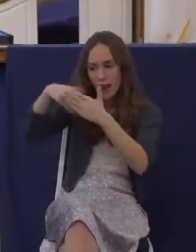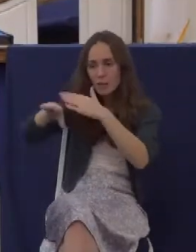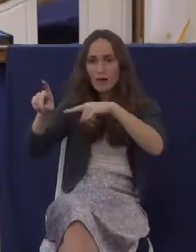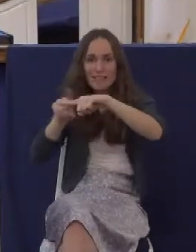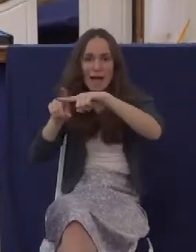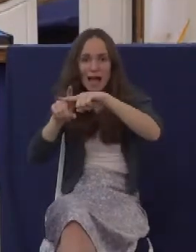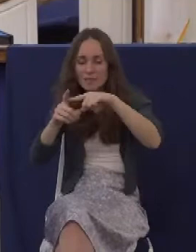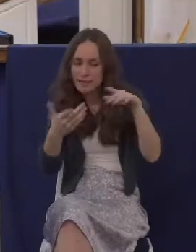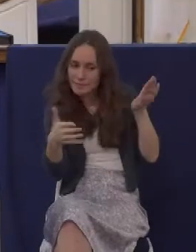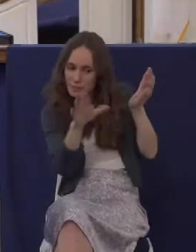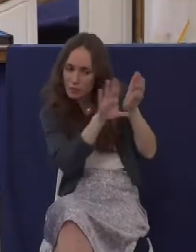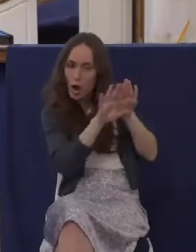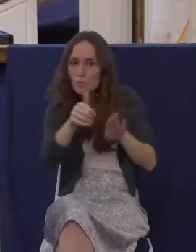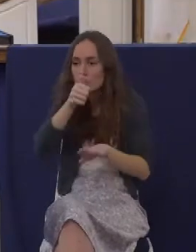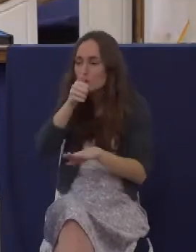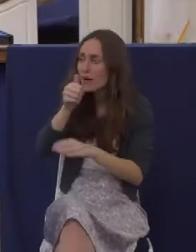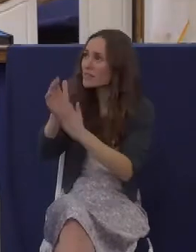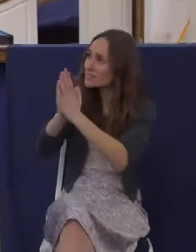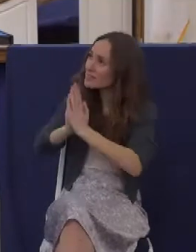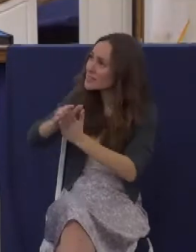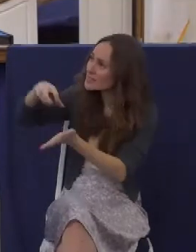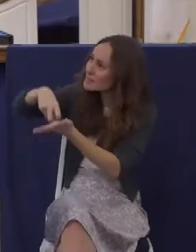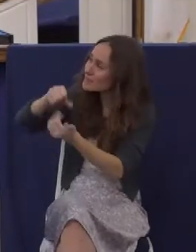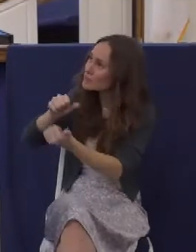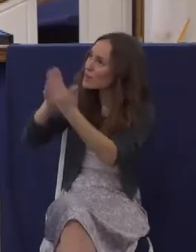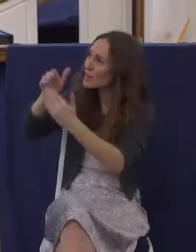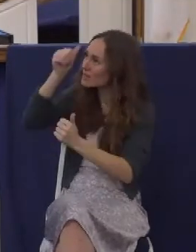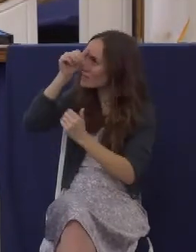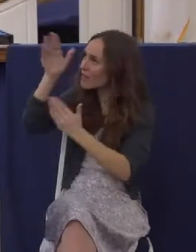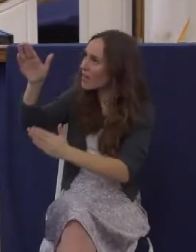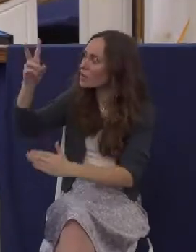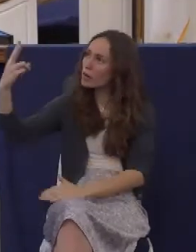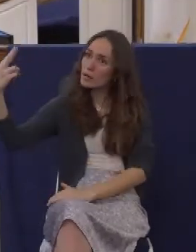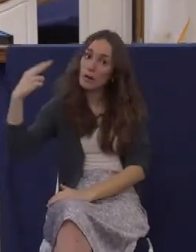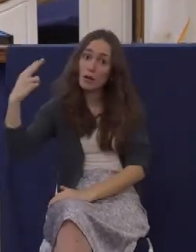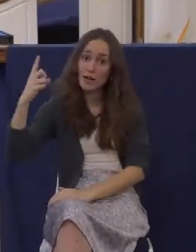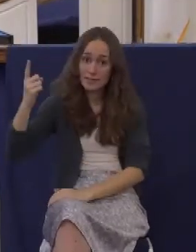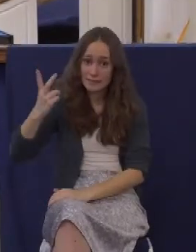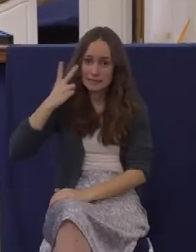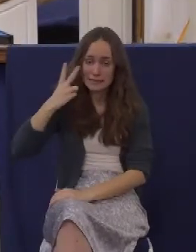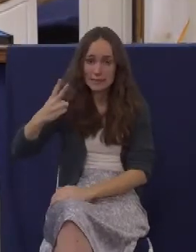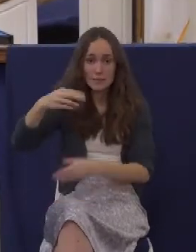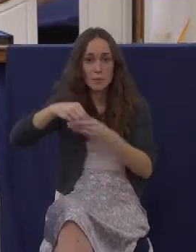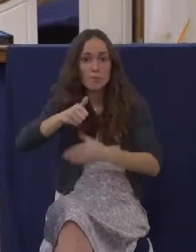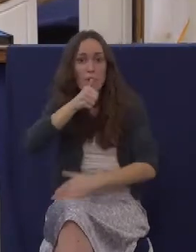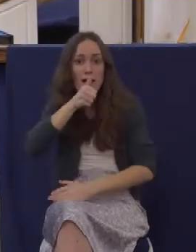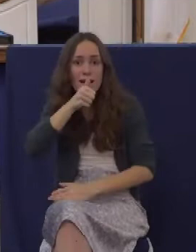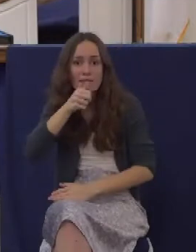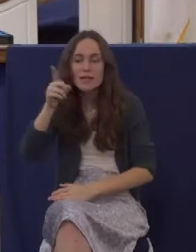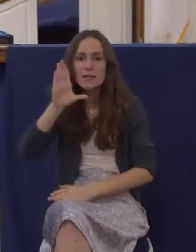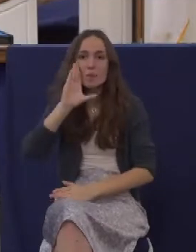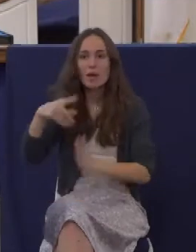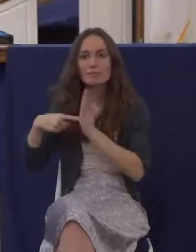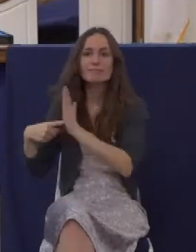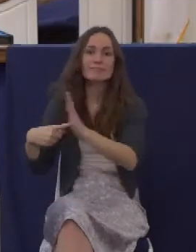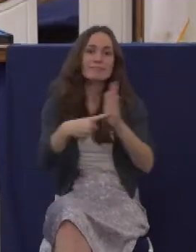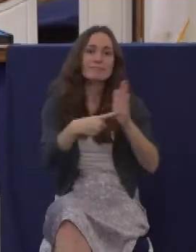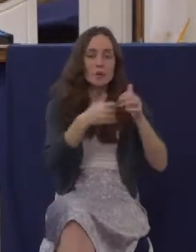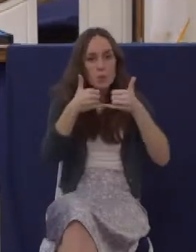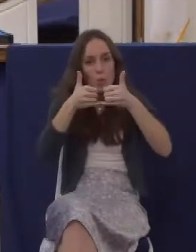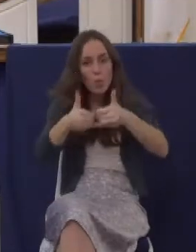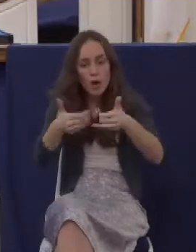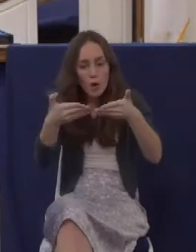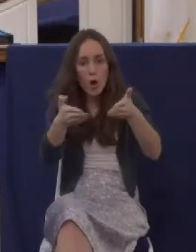door, pray to thy Father which is in secret, and thy Father which seeth in secret shall reward thee openly. And when you pray, use not